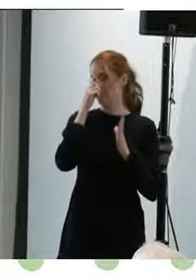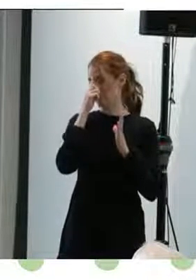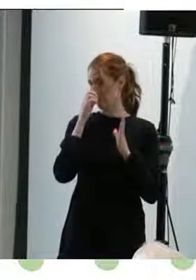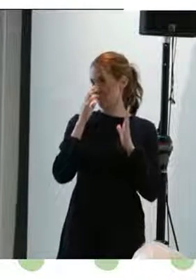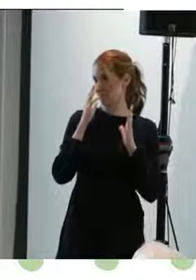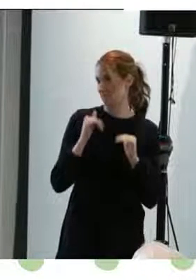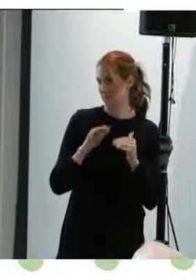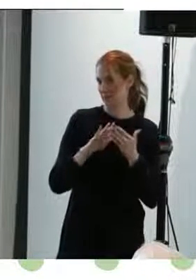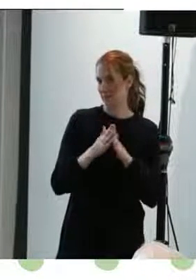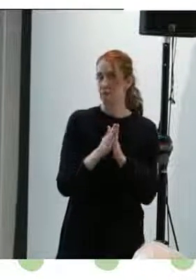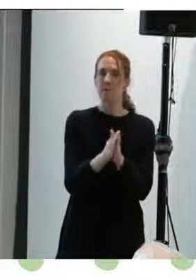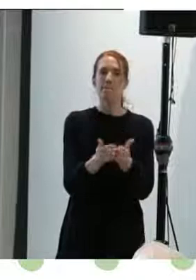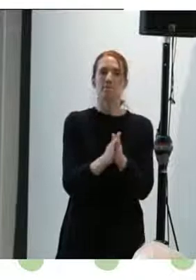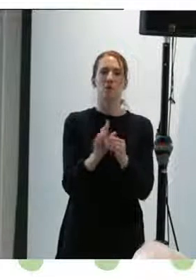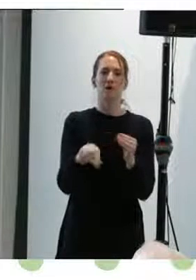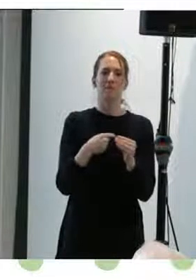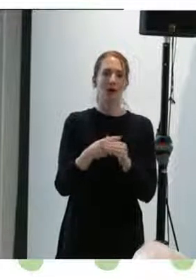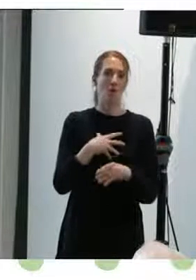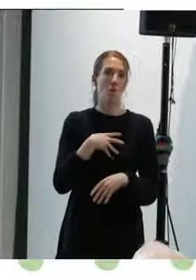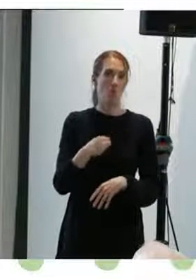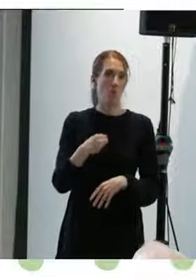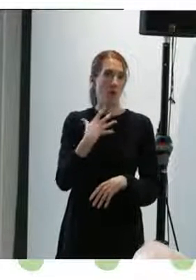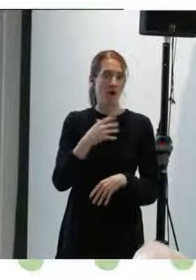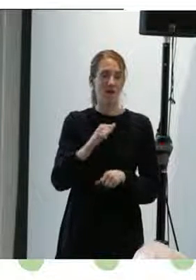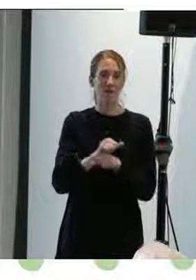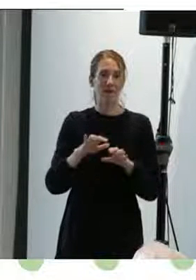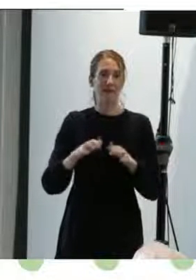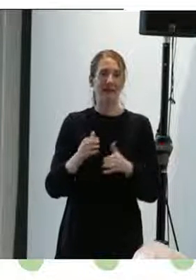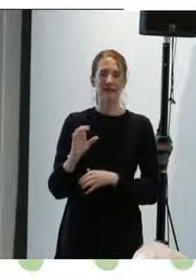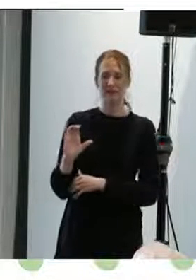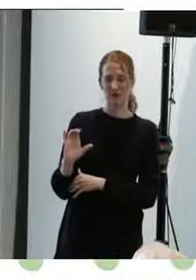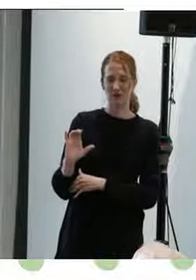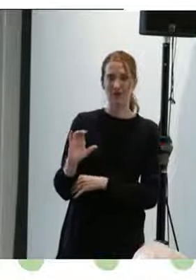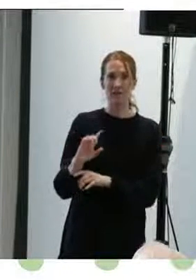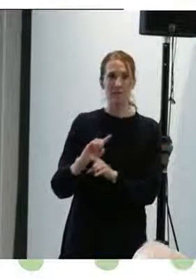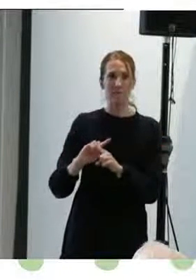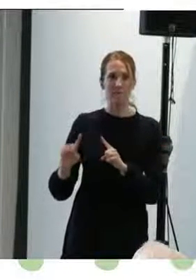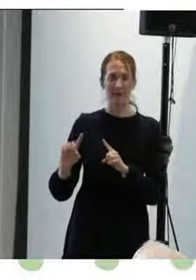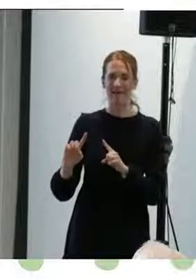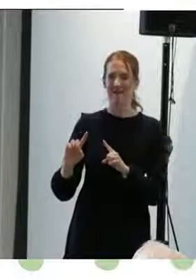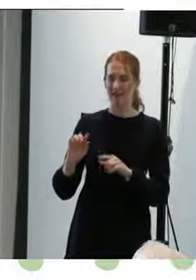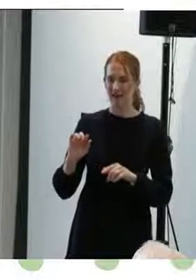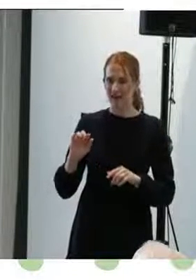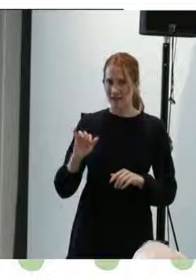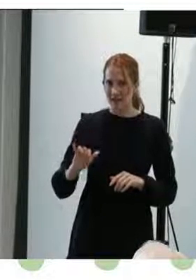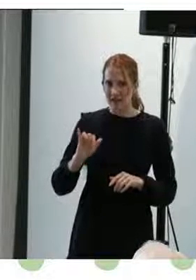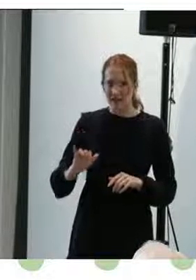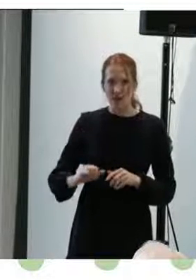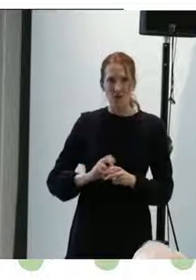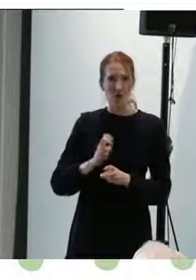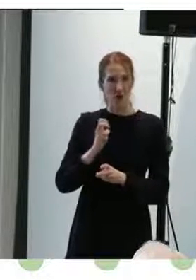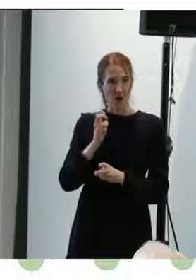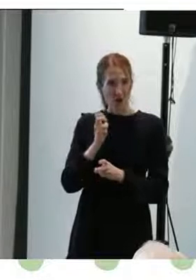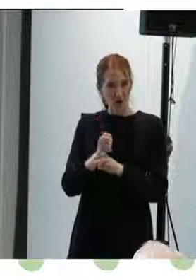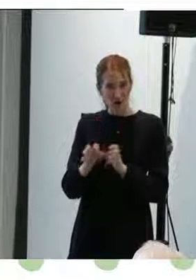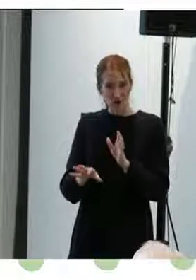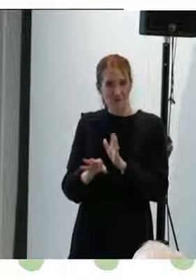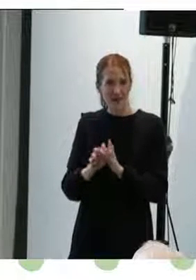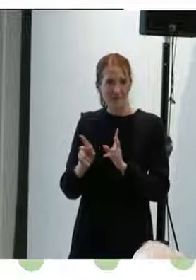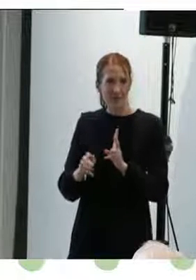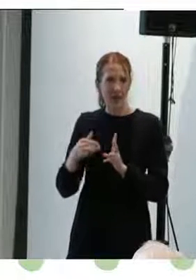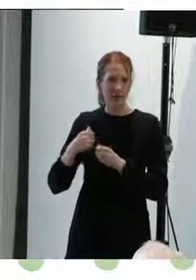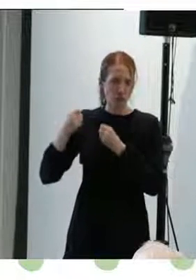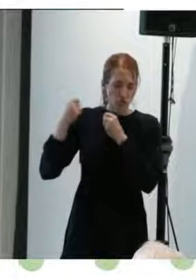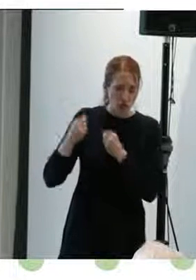working class conservatives. But actually what happened, first of all, is that I had a really hard time finding people who felt strongly enough about